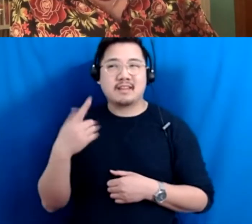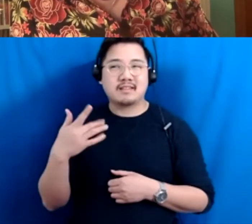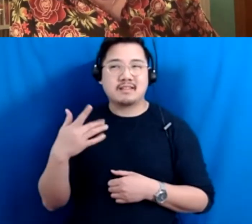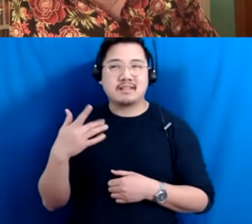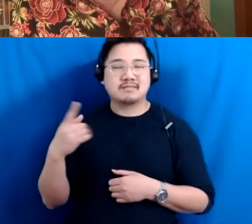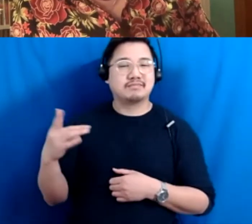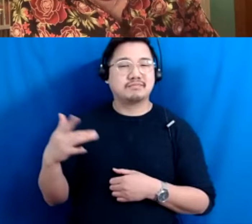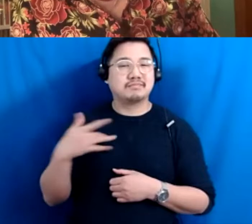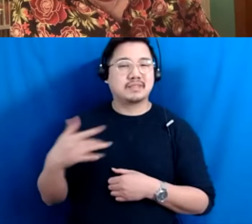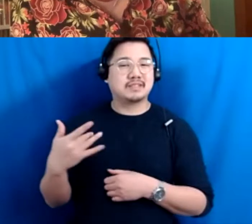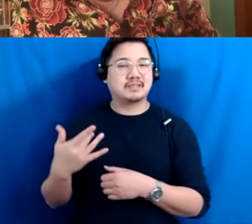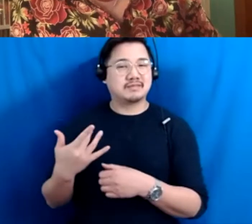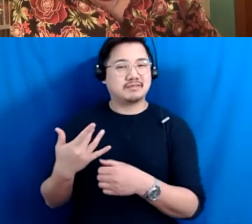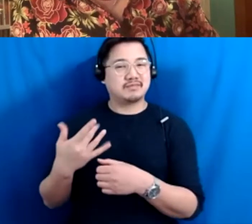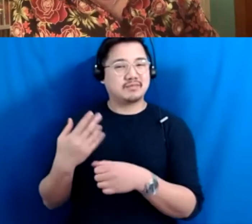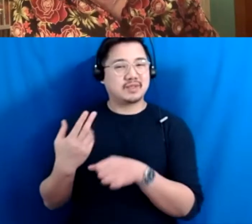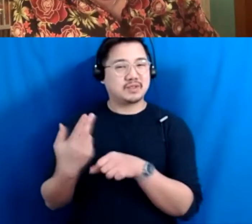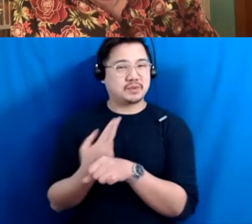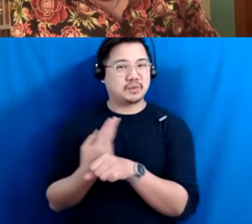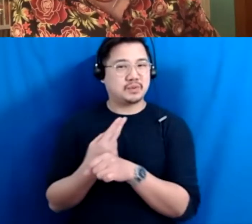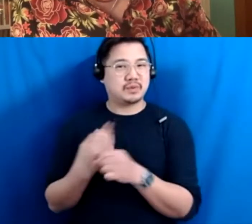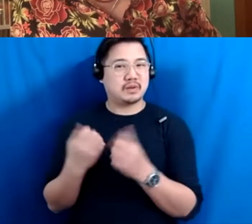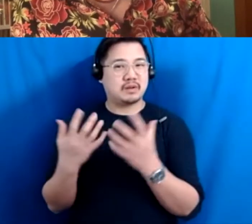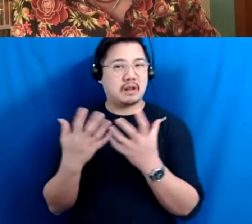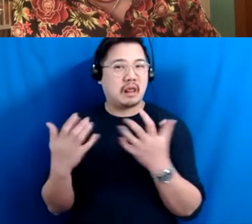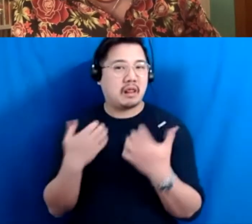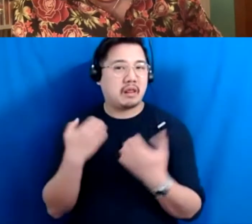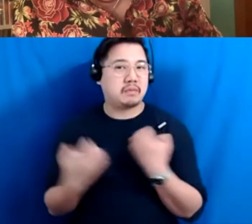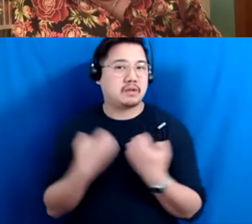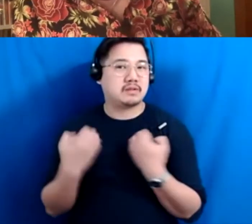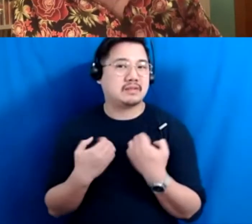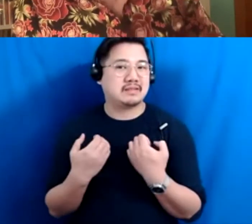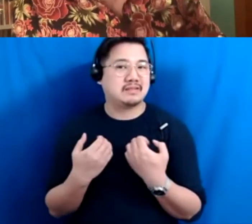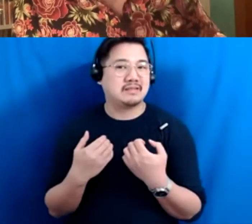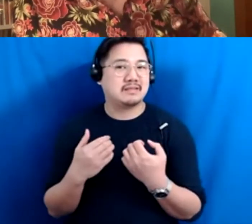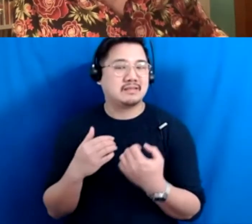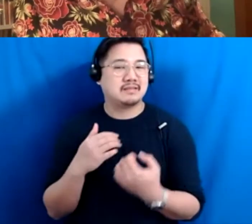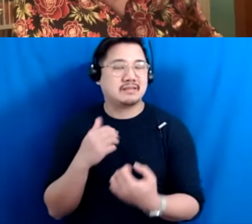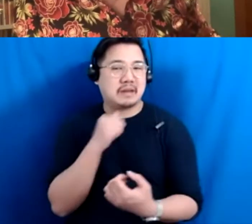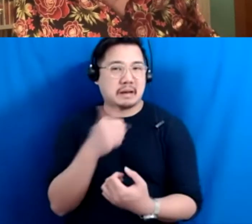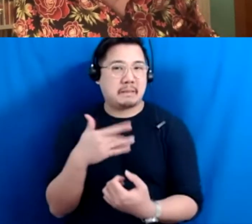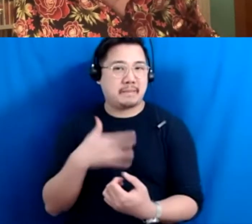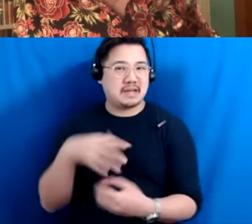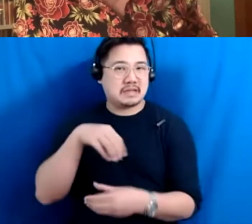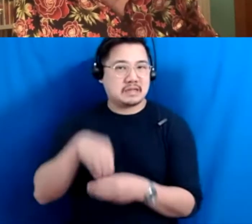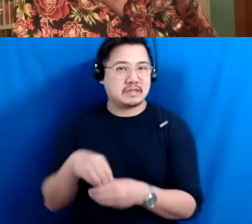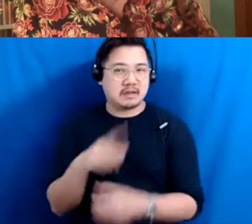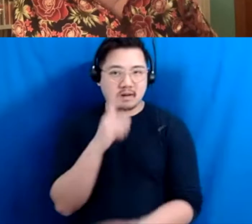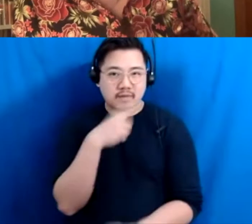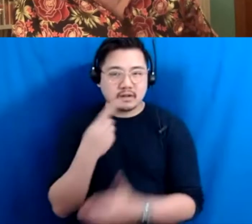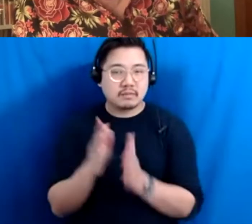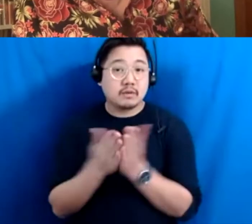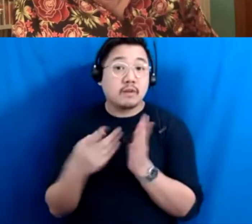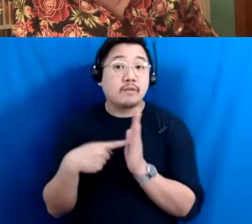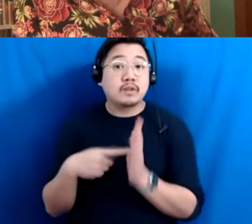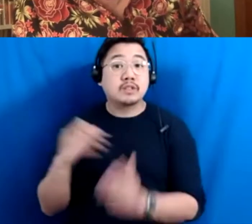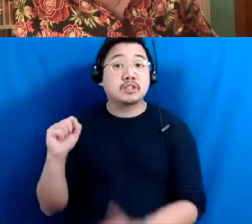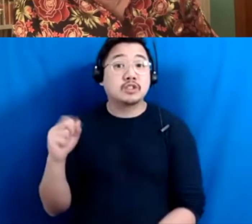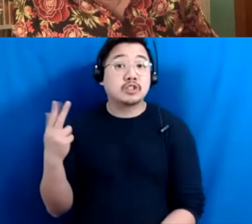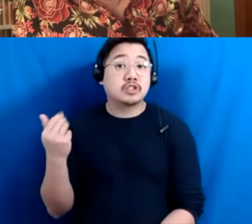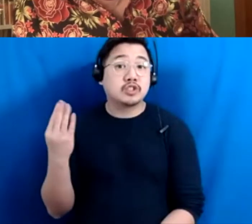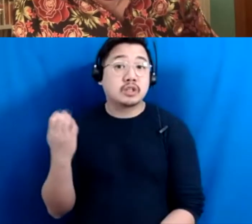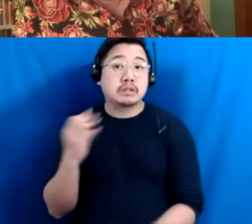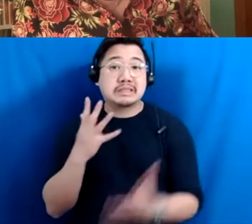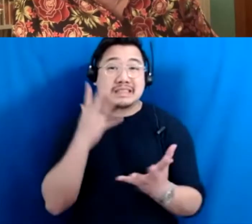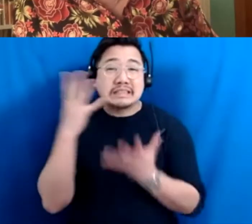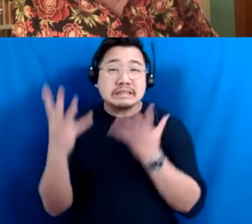always show in fiction. Shame is a huge one. Uh, it's just all over it, all over